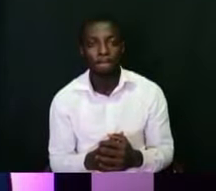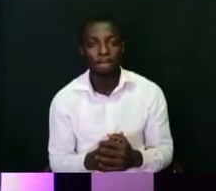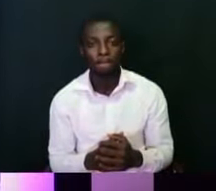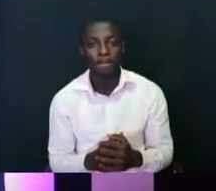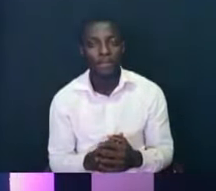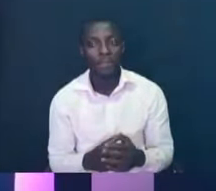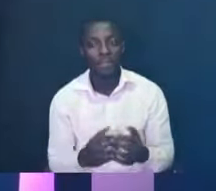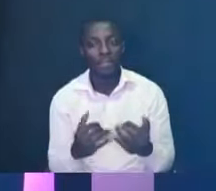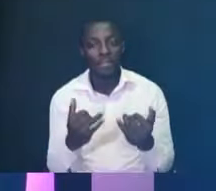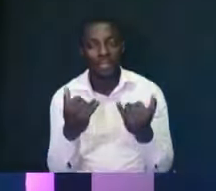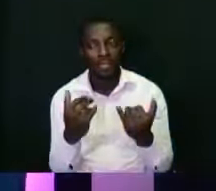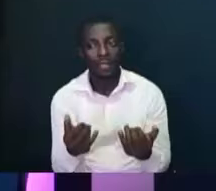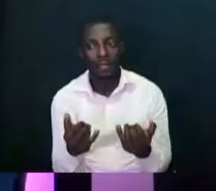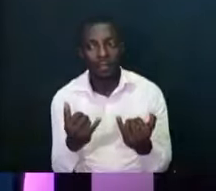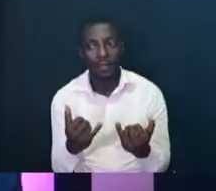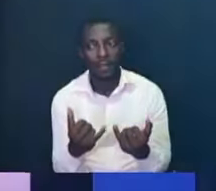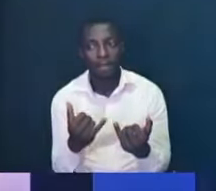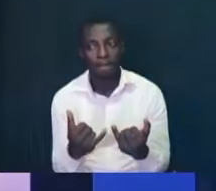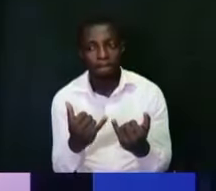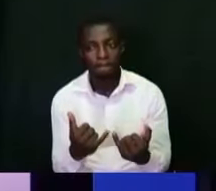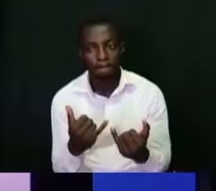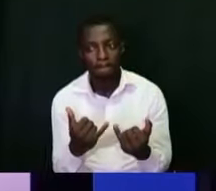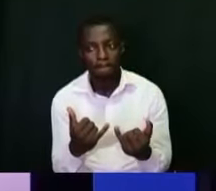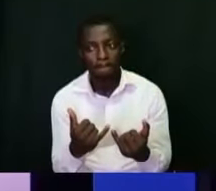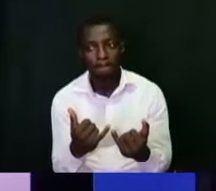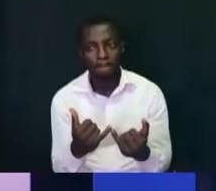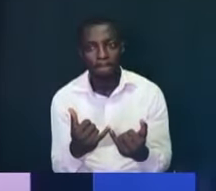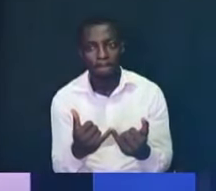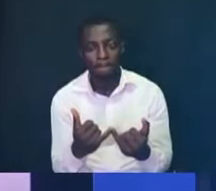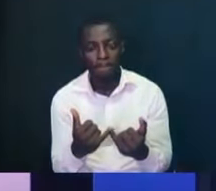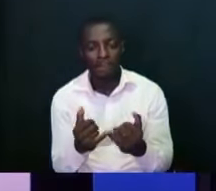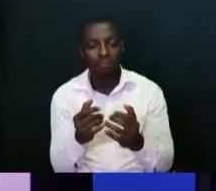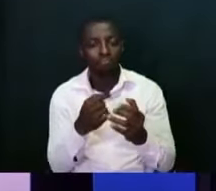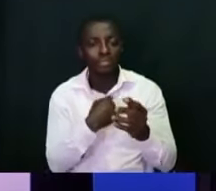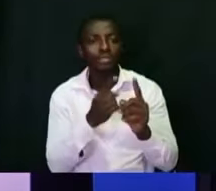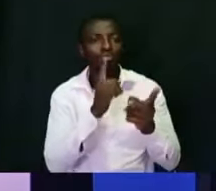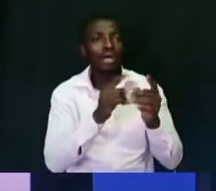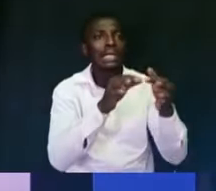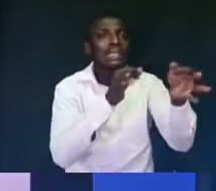Now, I'll not be technical here.